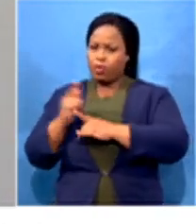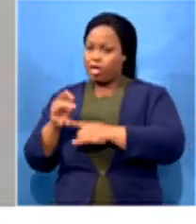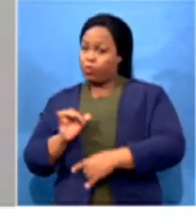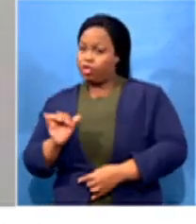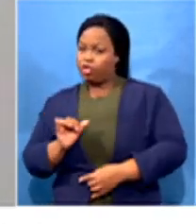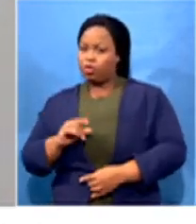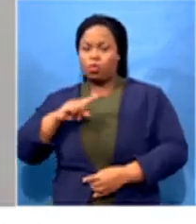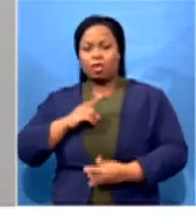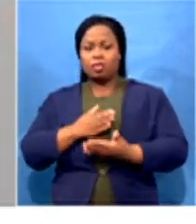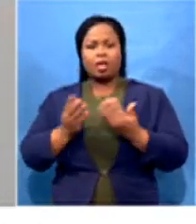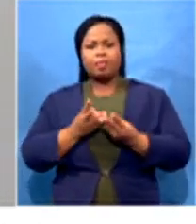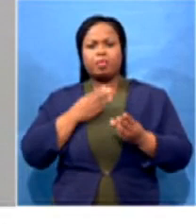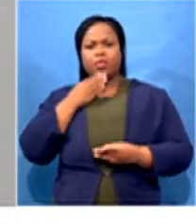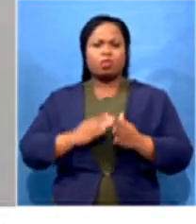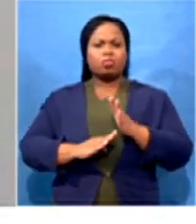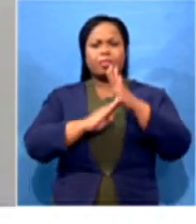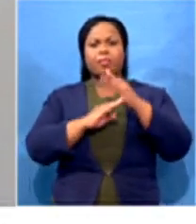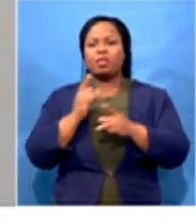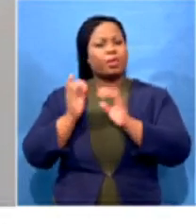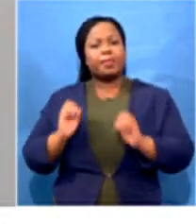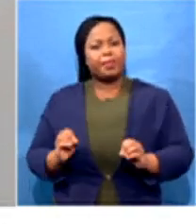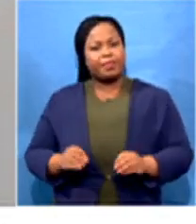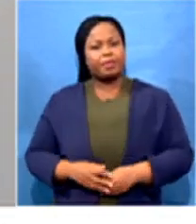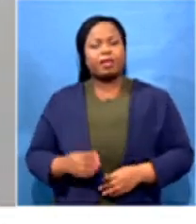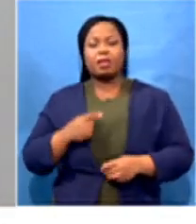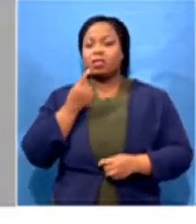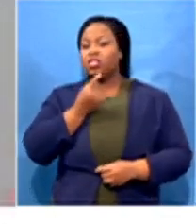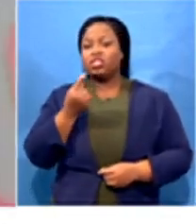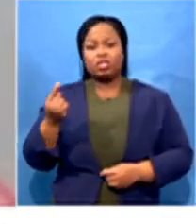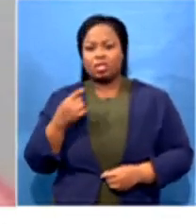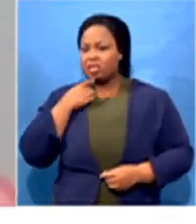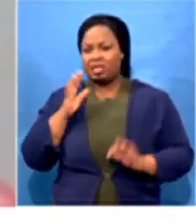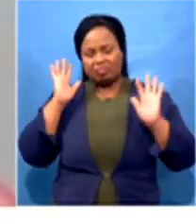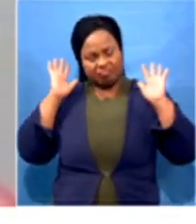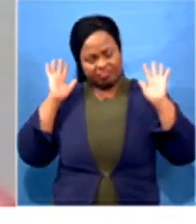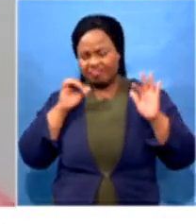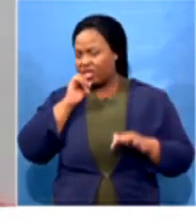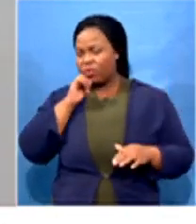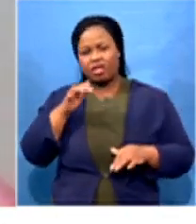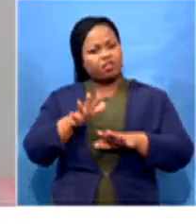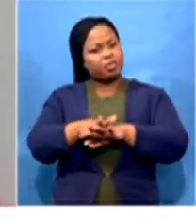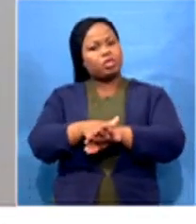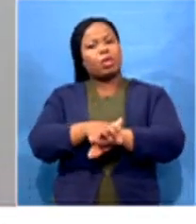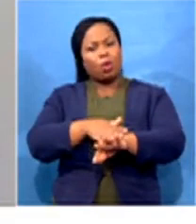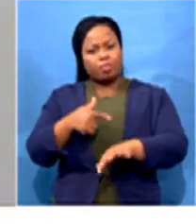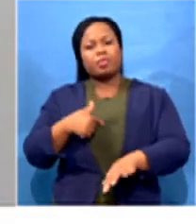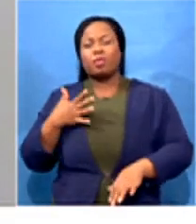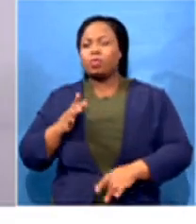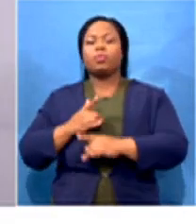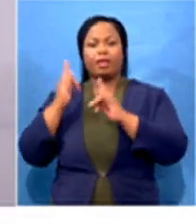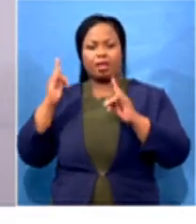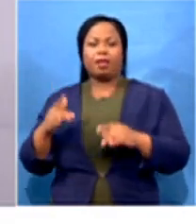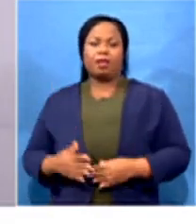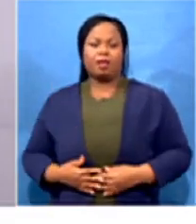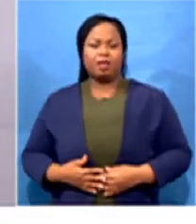have been people who've broken the record but not won. And every single one of them will say to you, I don't care how slow my time is, I want to win. What